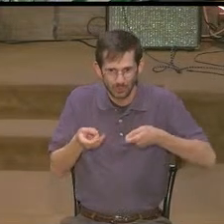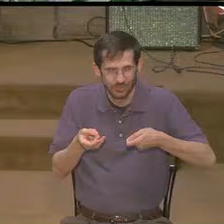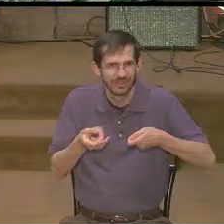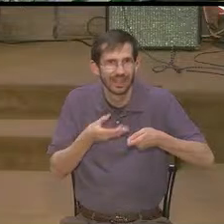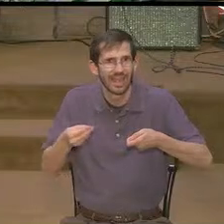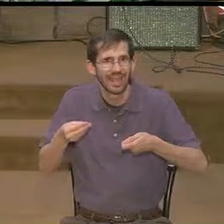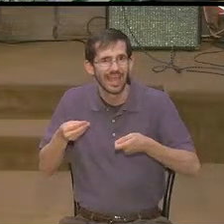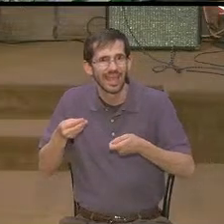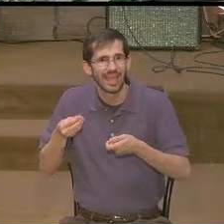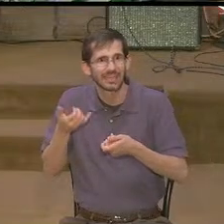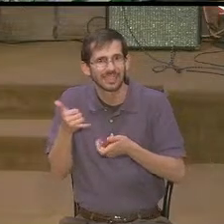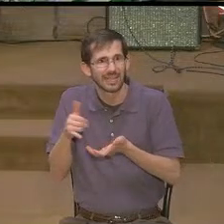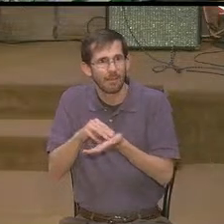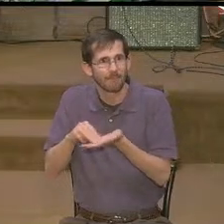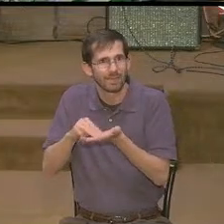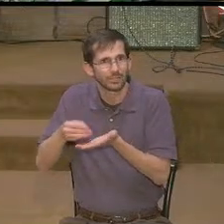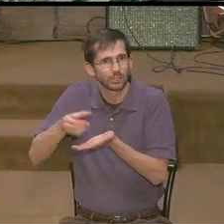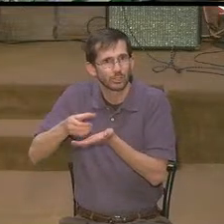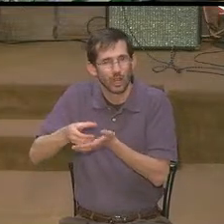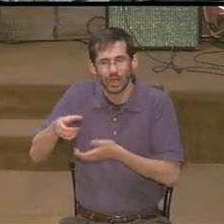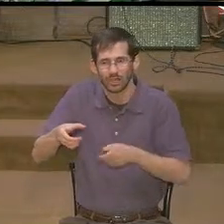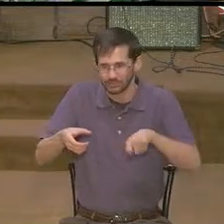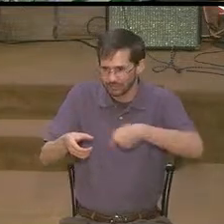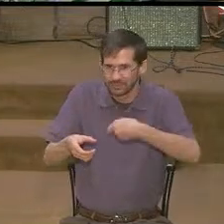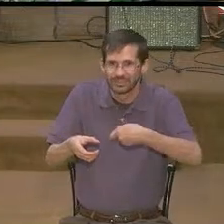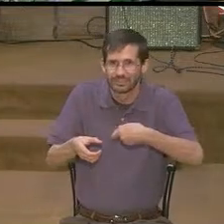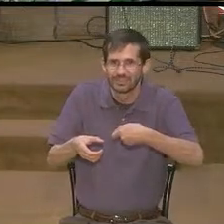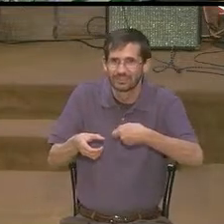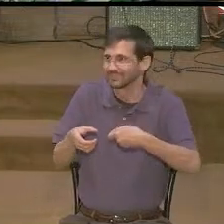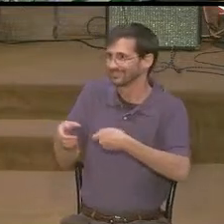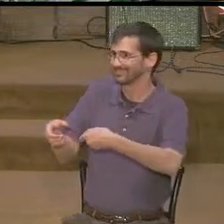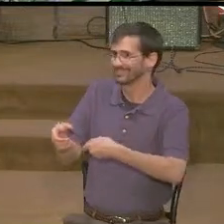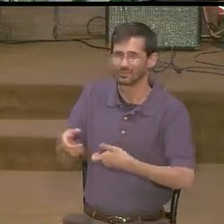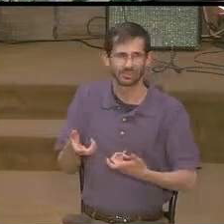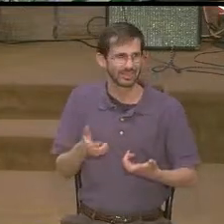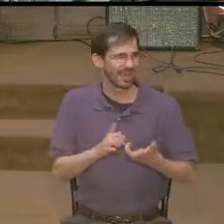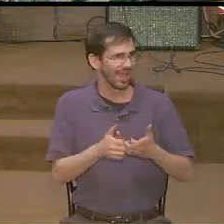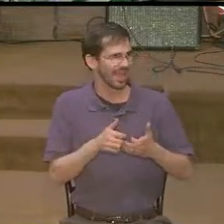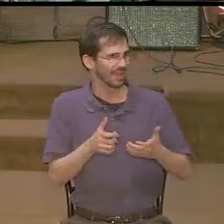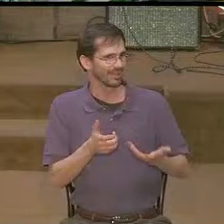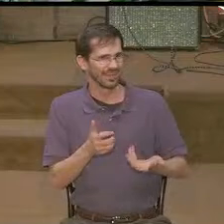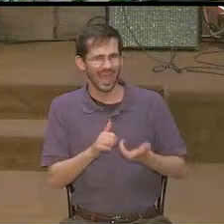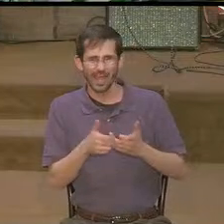well. I'm like, how do you have all of these things? You're like MacGyver.